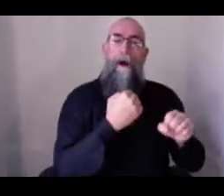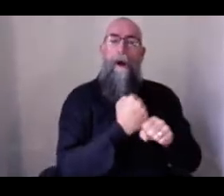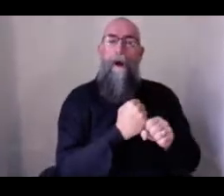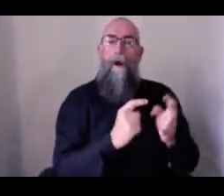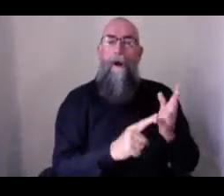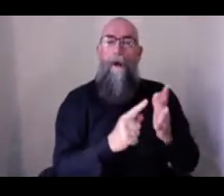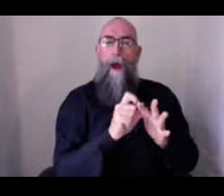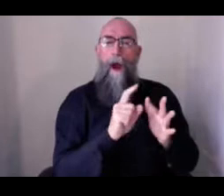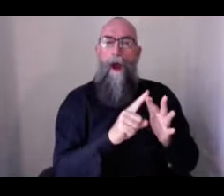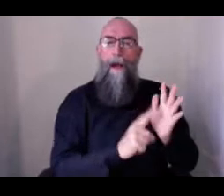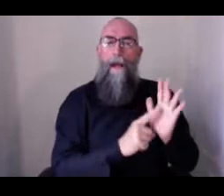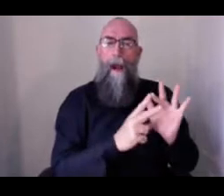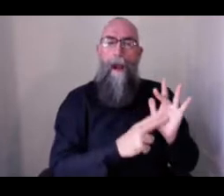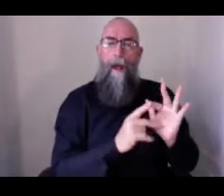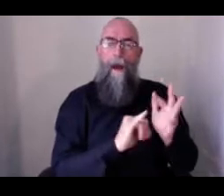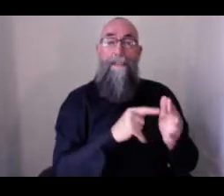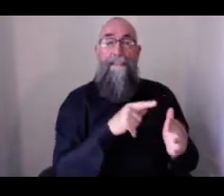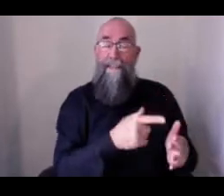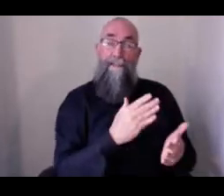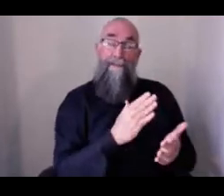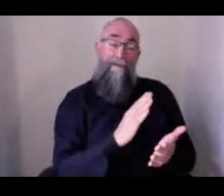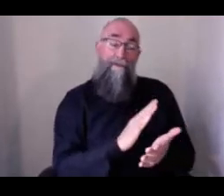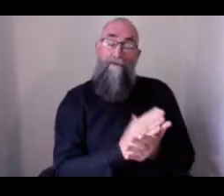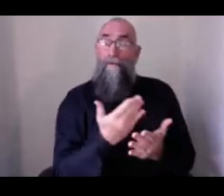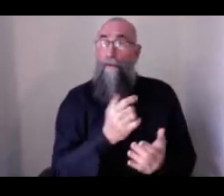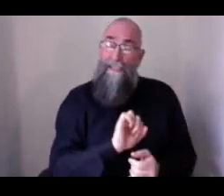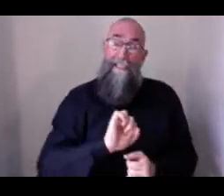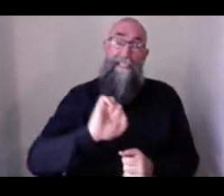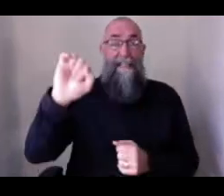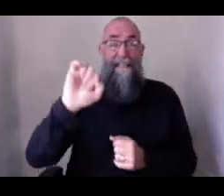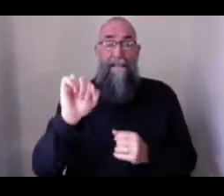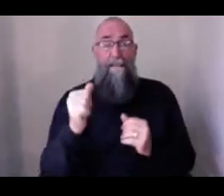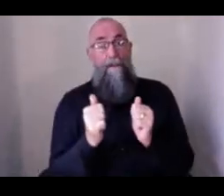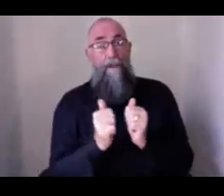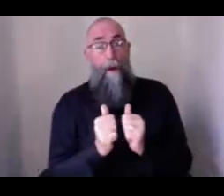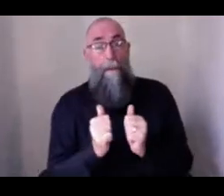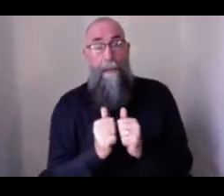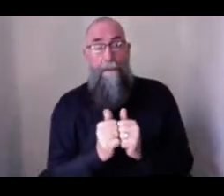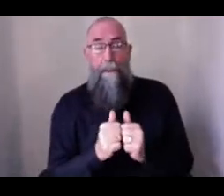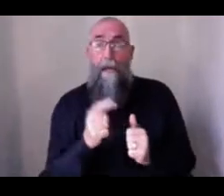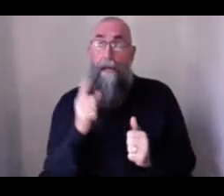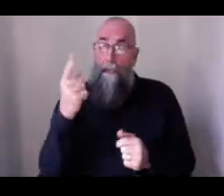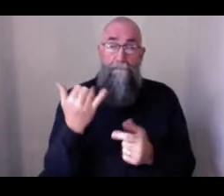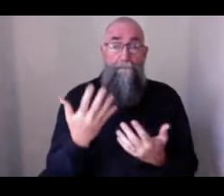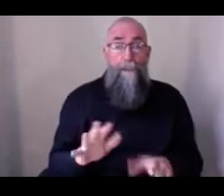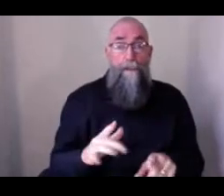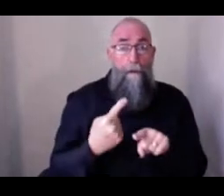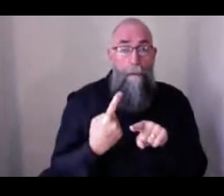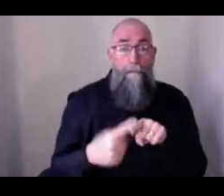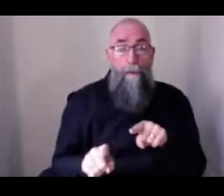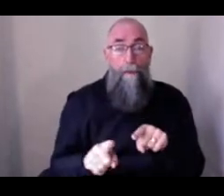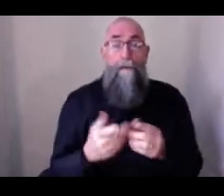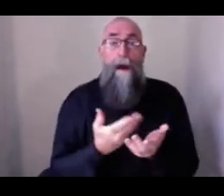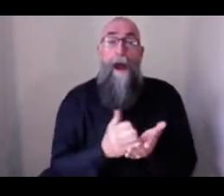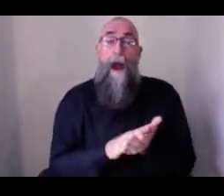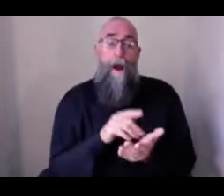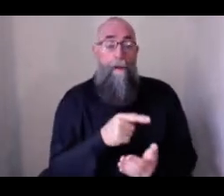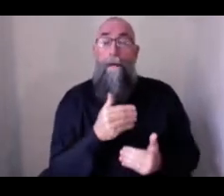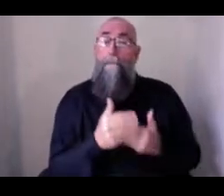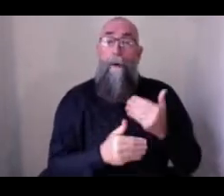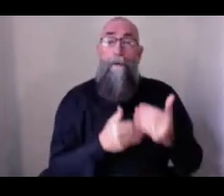document, really, and he has approved those. So in terms of then how that process is assessed is similar. He has approved